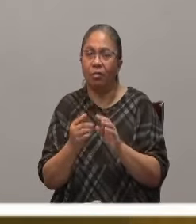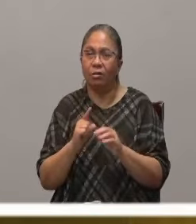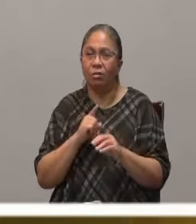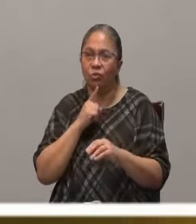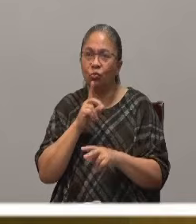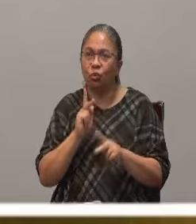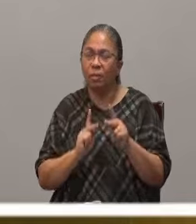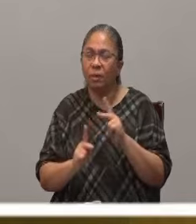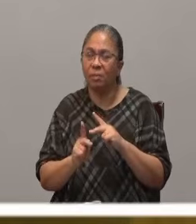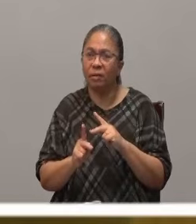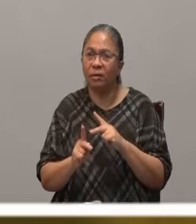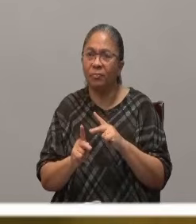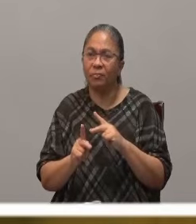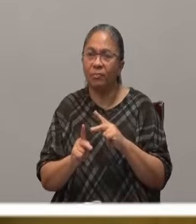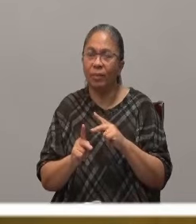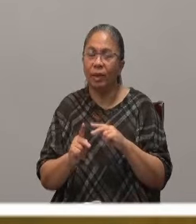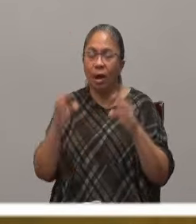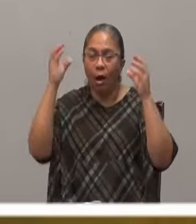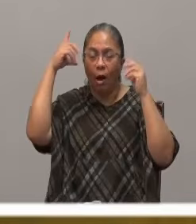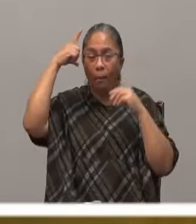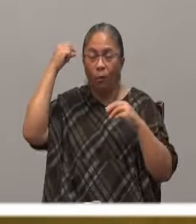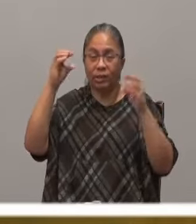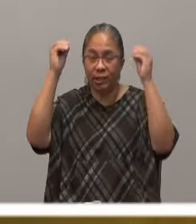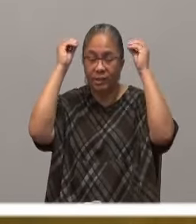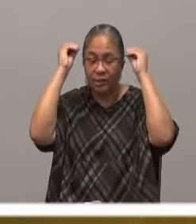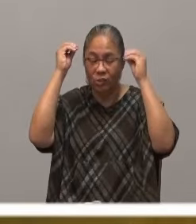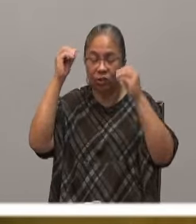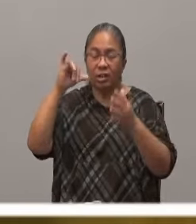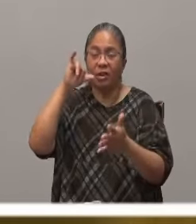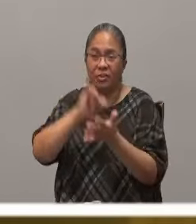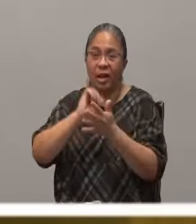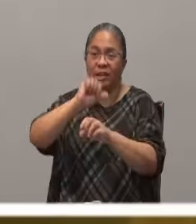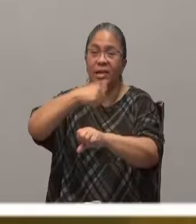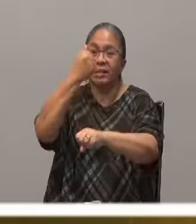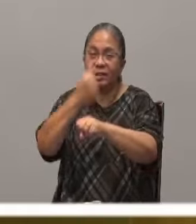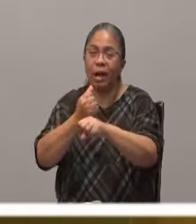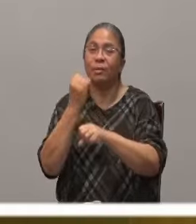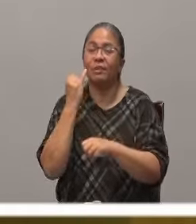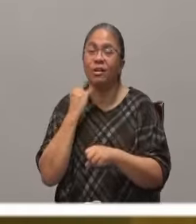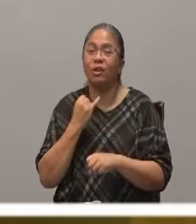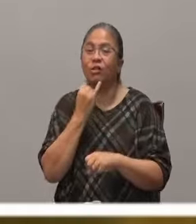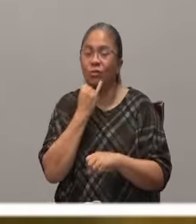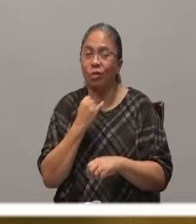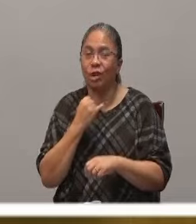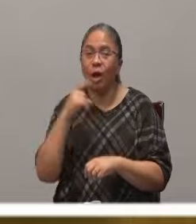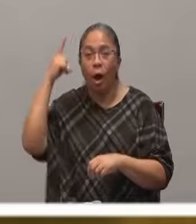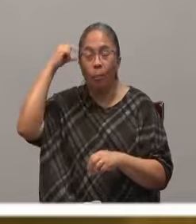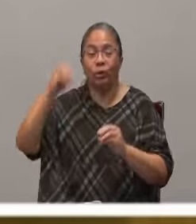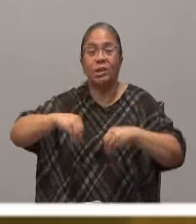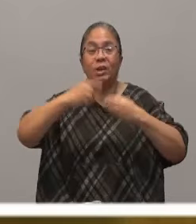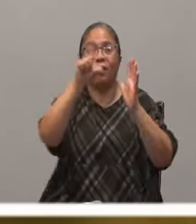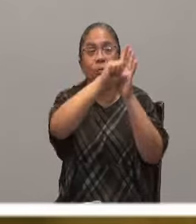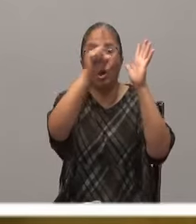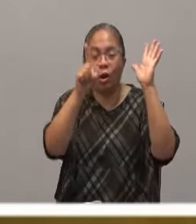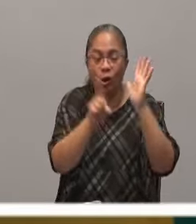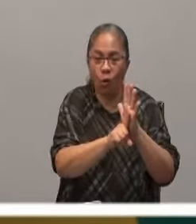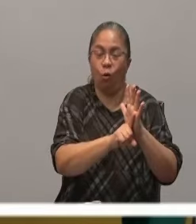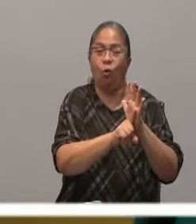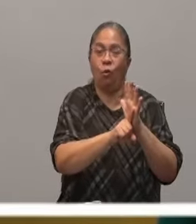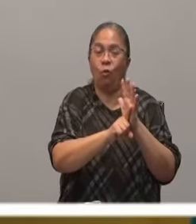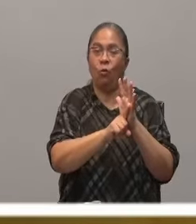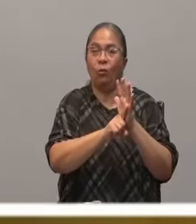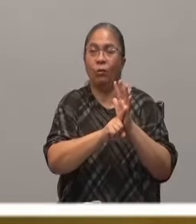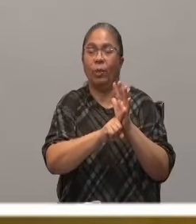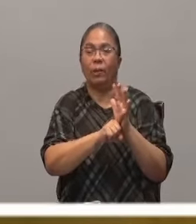was what founded Israel. He adjudicated and gave them the law, gave them the sense of